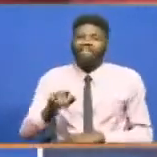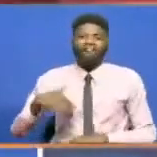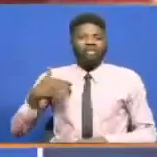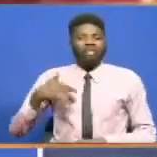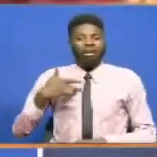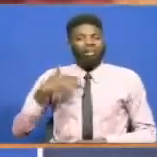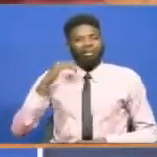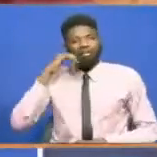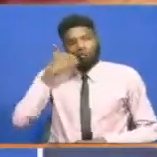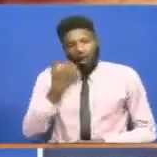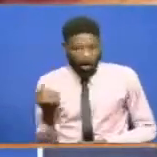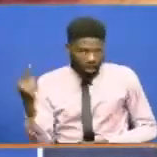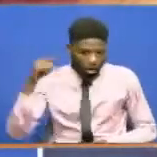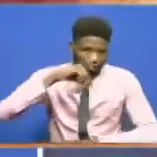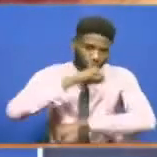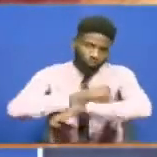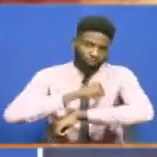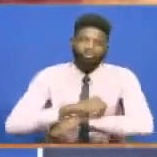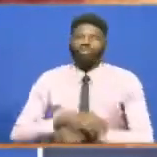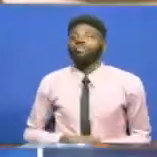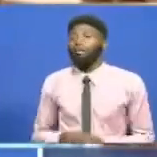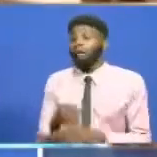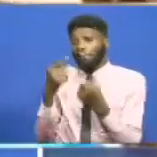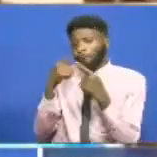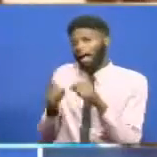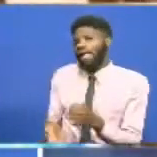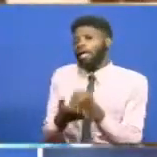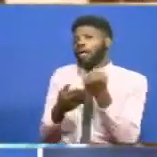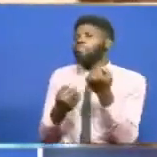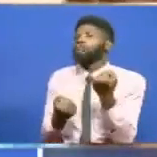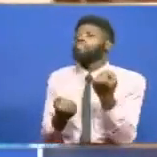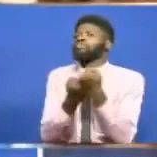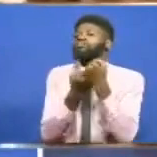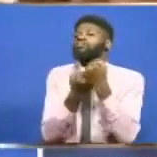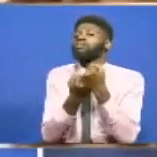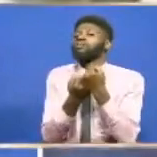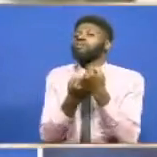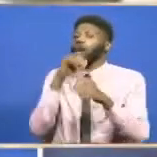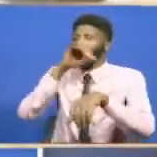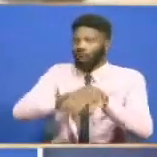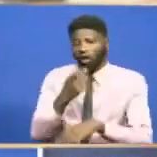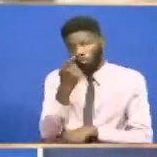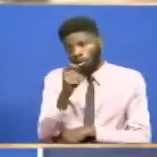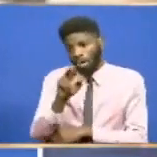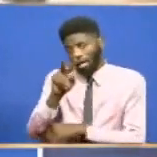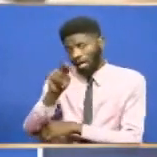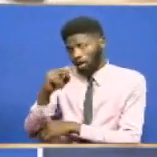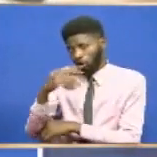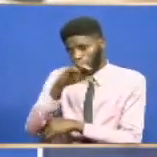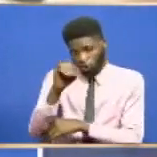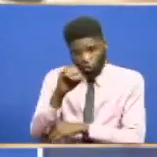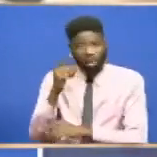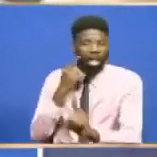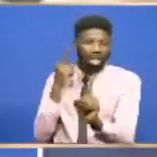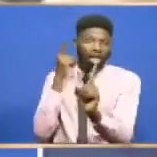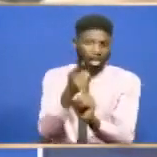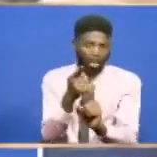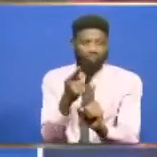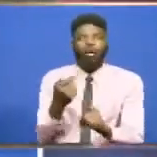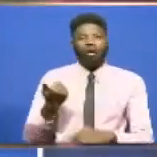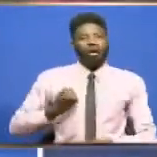shuleni. The silver lining a bit for a short while coming through a non-government organization whose chief is to ease the girls'